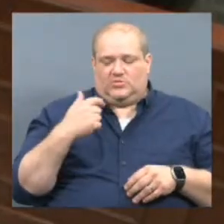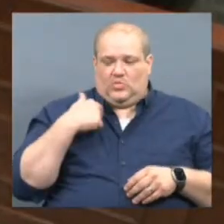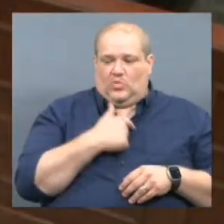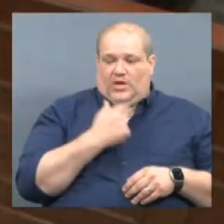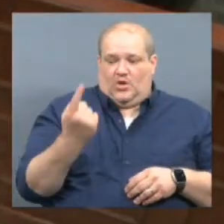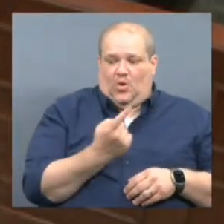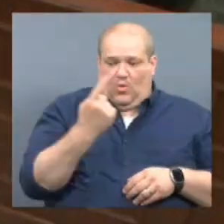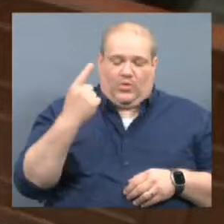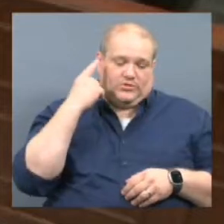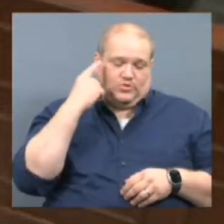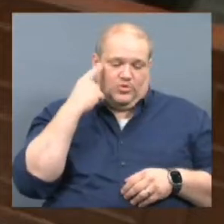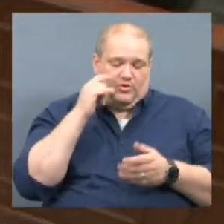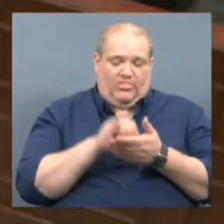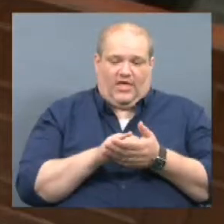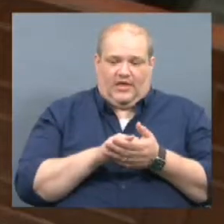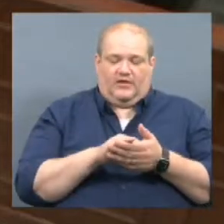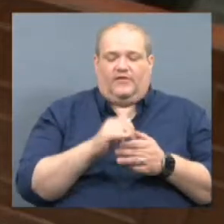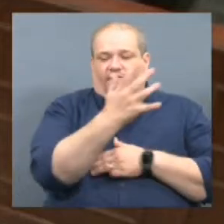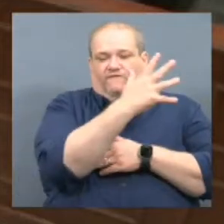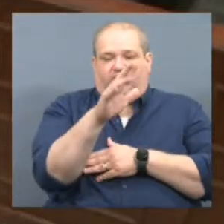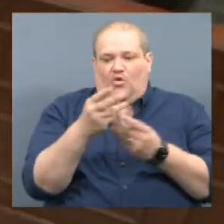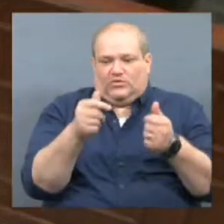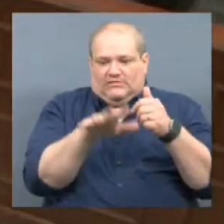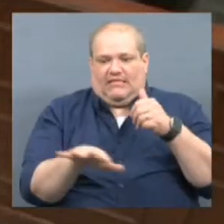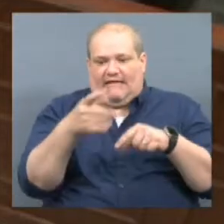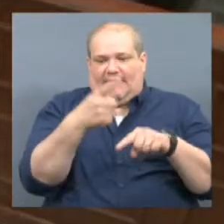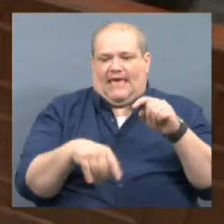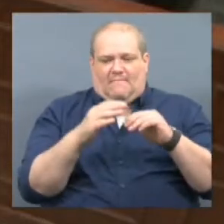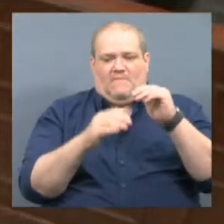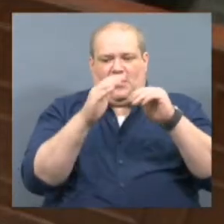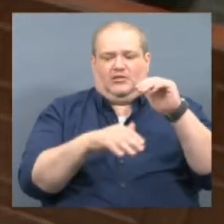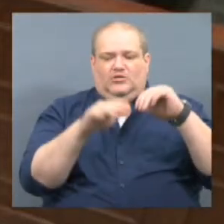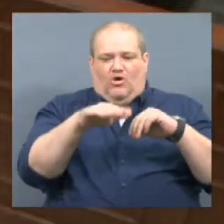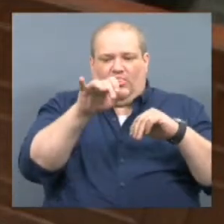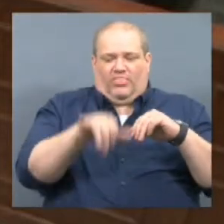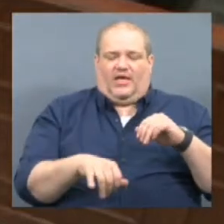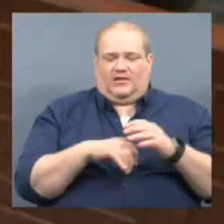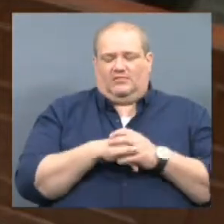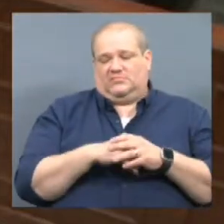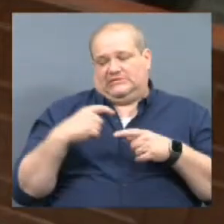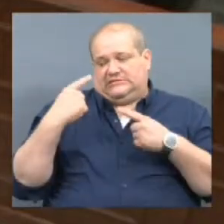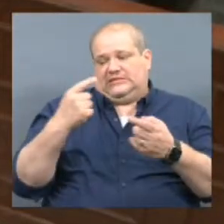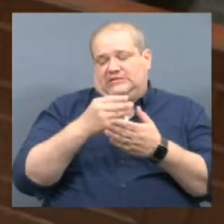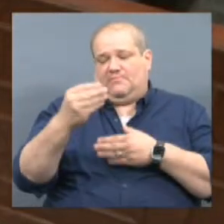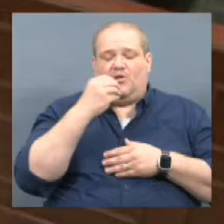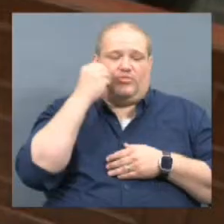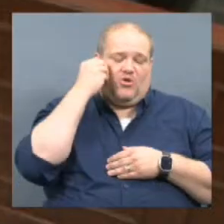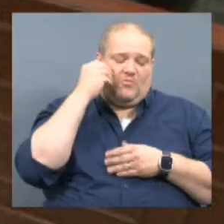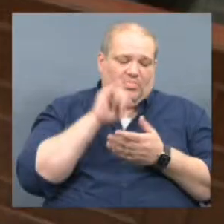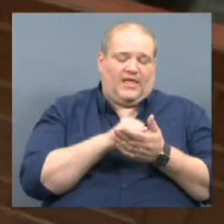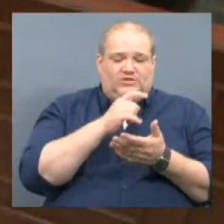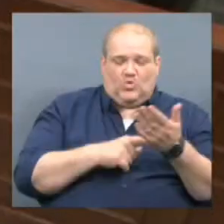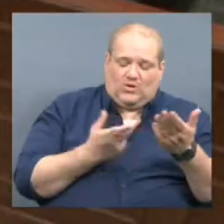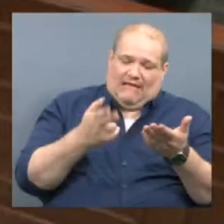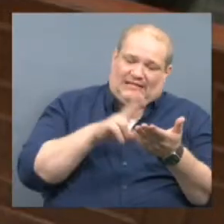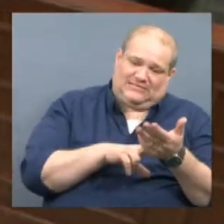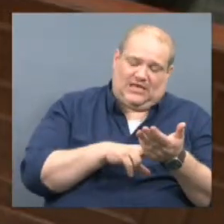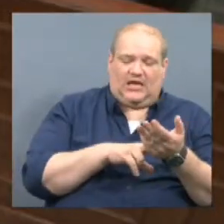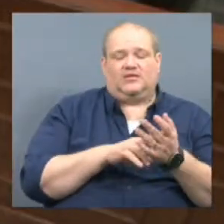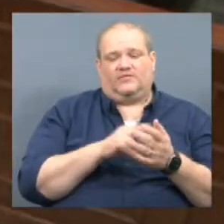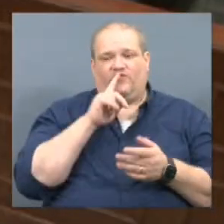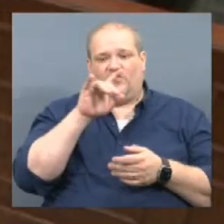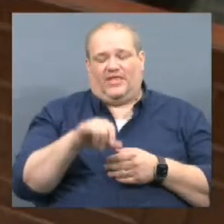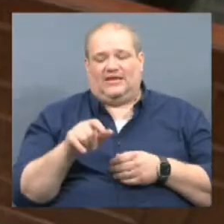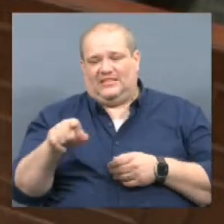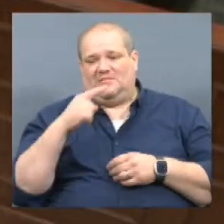heard is it's forest land. You can't build on it. You know, that's all I ever knew since I bought the home. And that's what I signed off on.